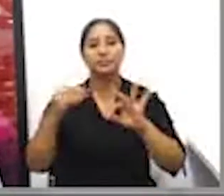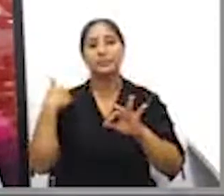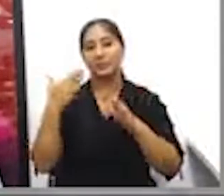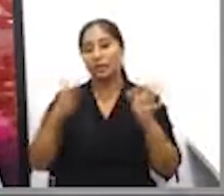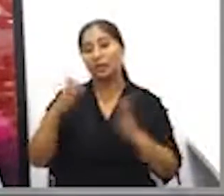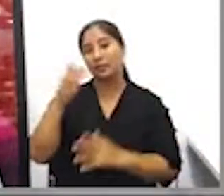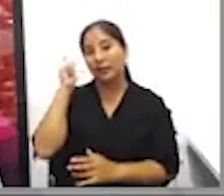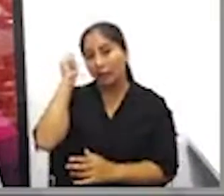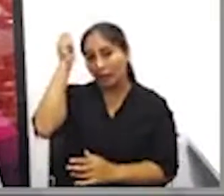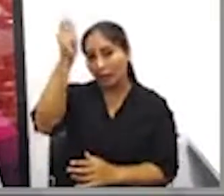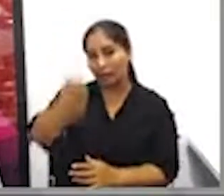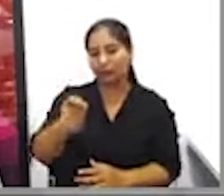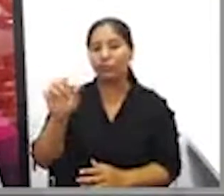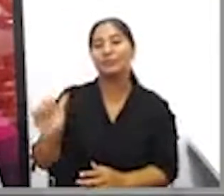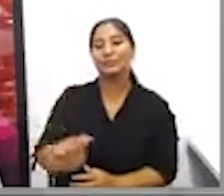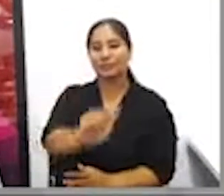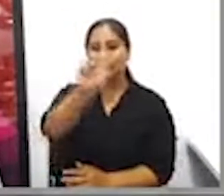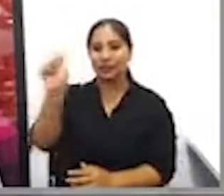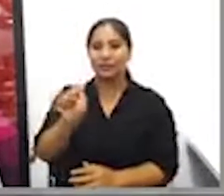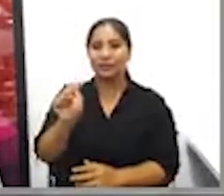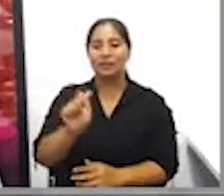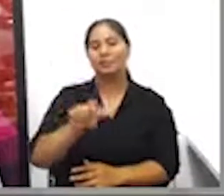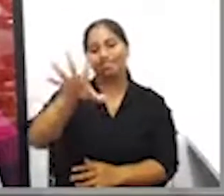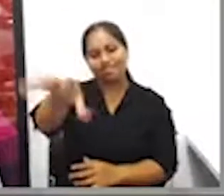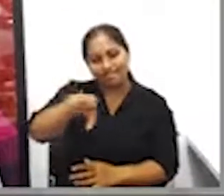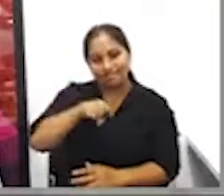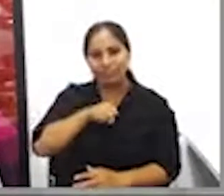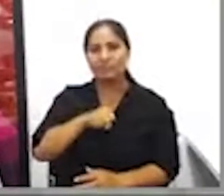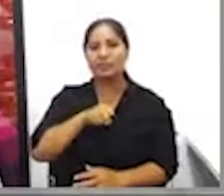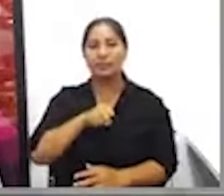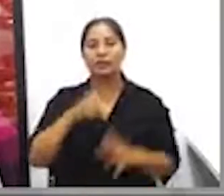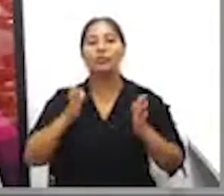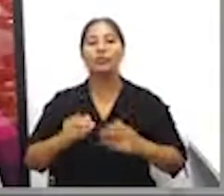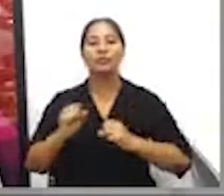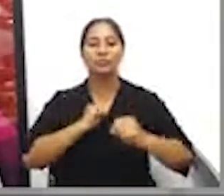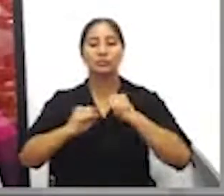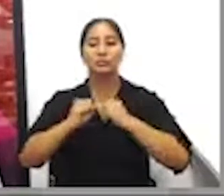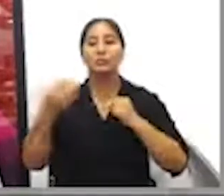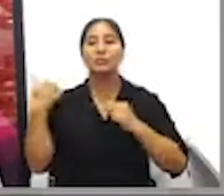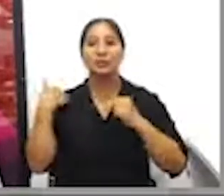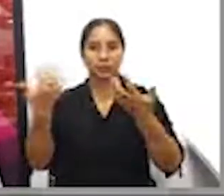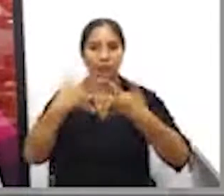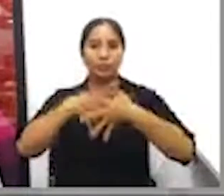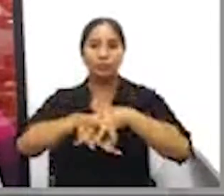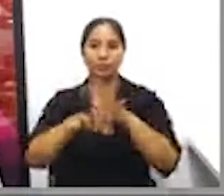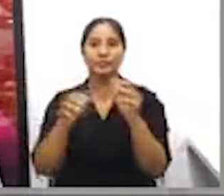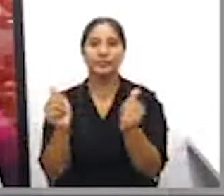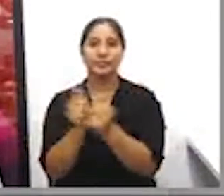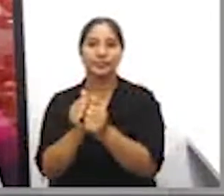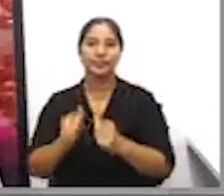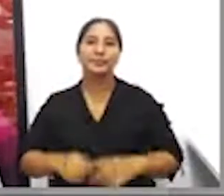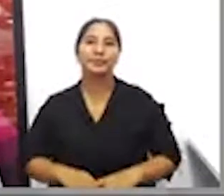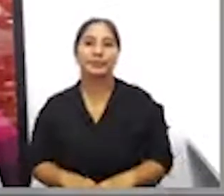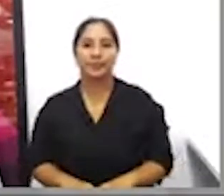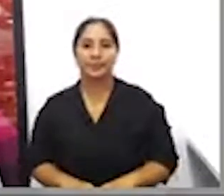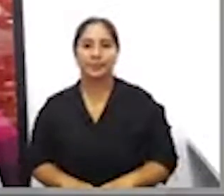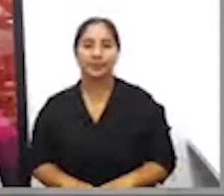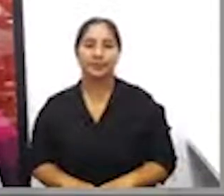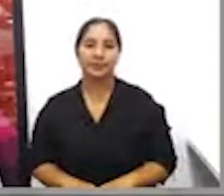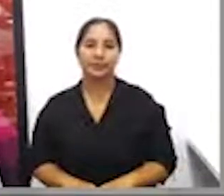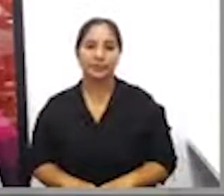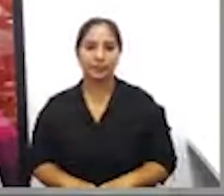central. We believe in ASEAN centrality. We believe ASEAN is a critical